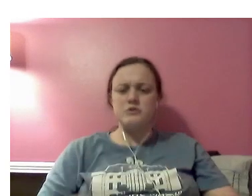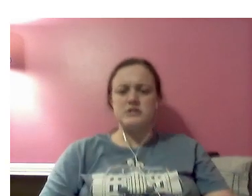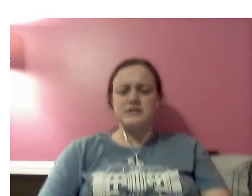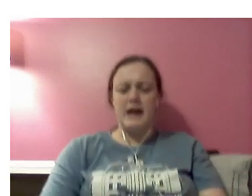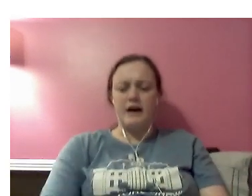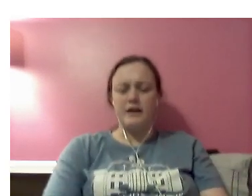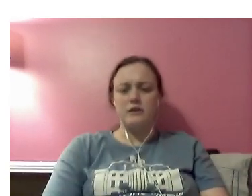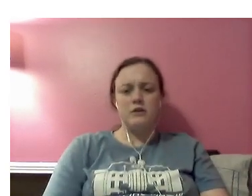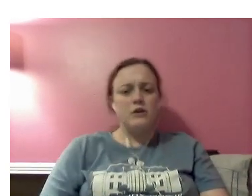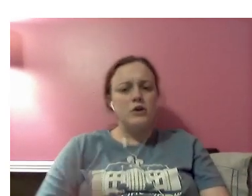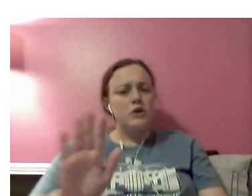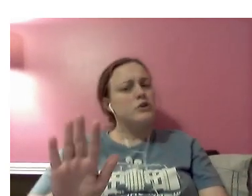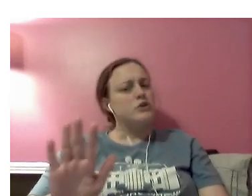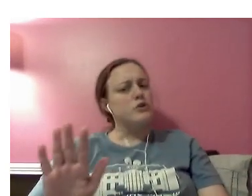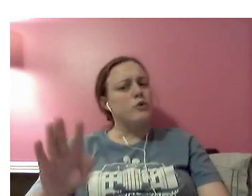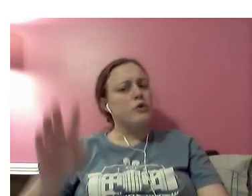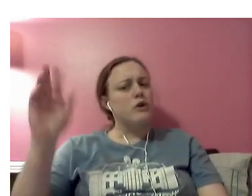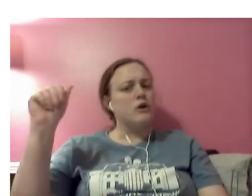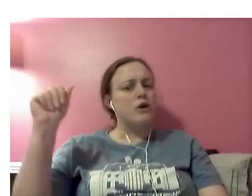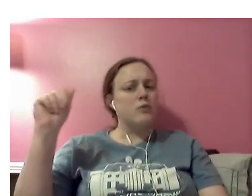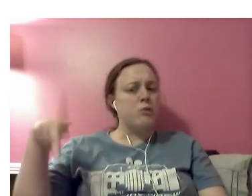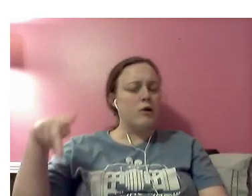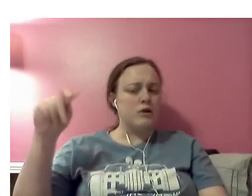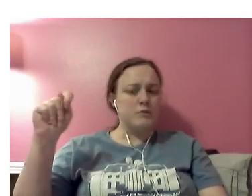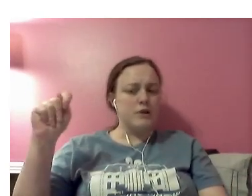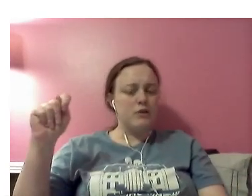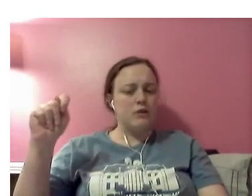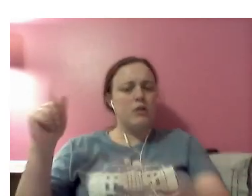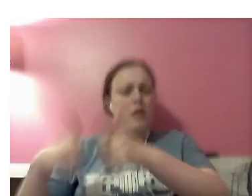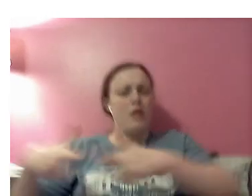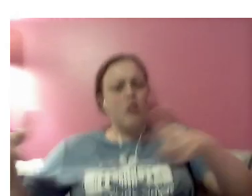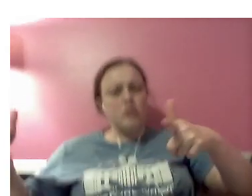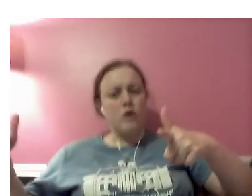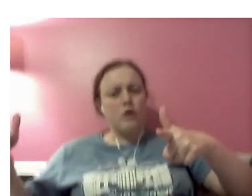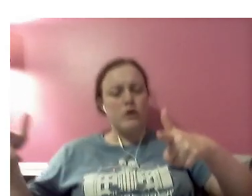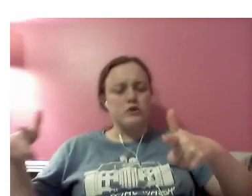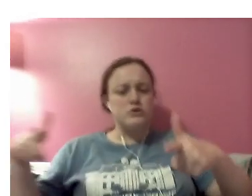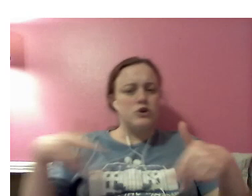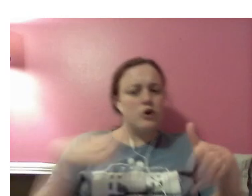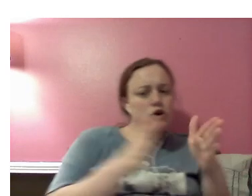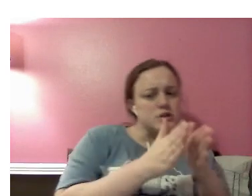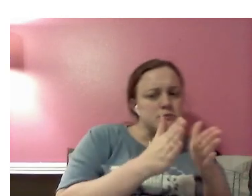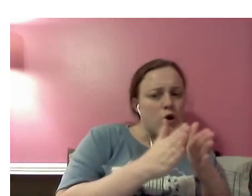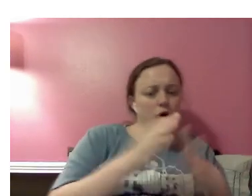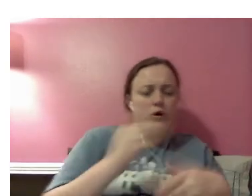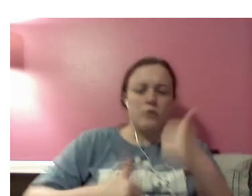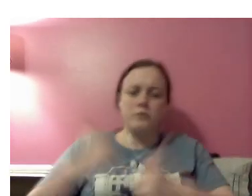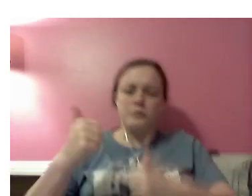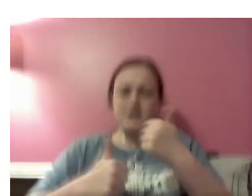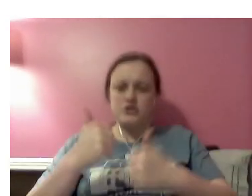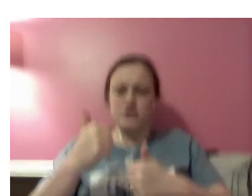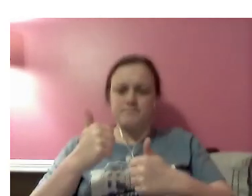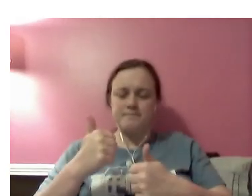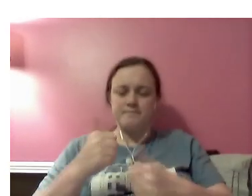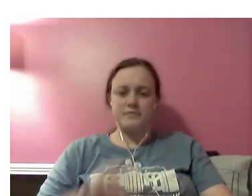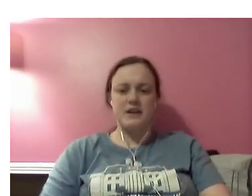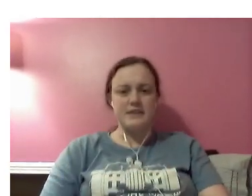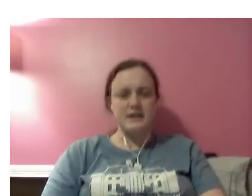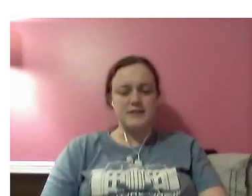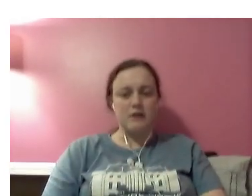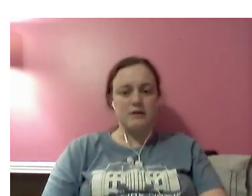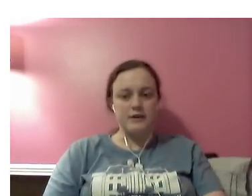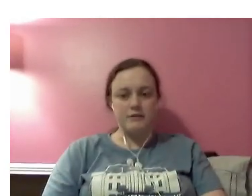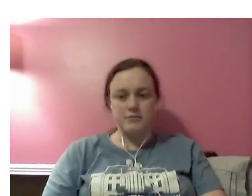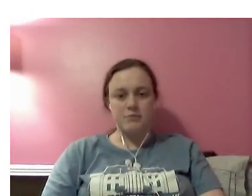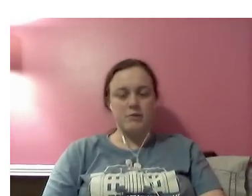you would just add your apartment, large or small, which? And